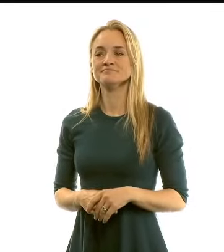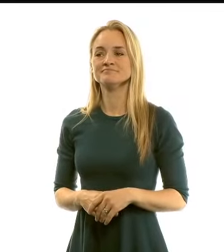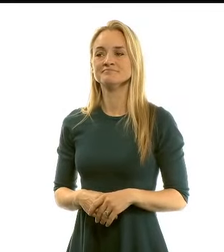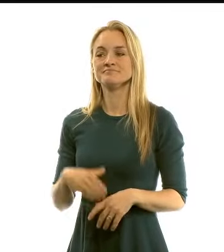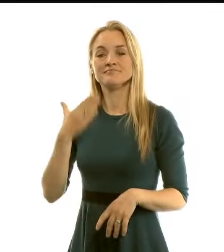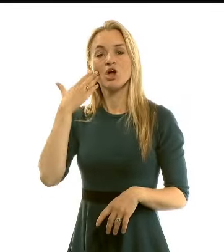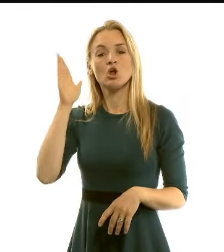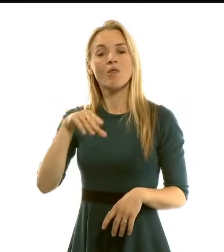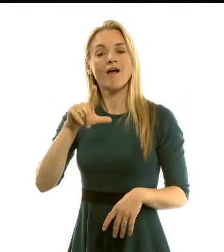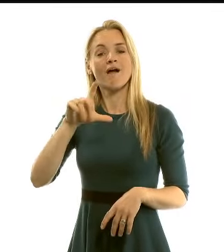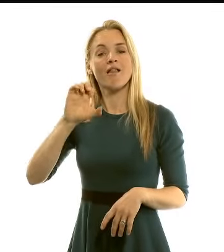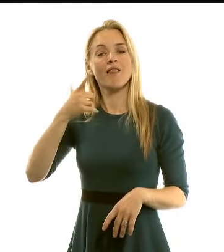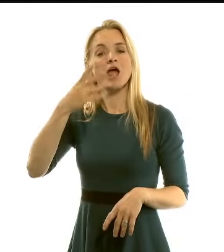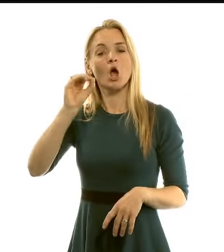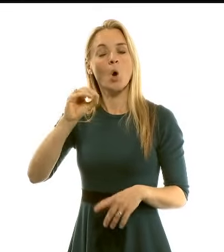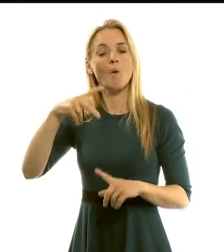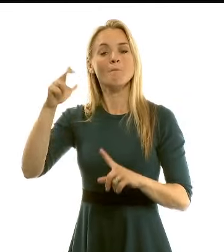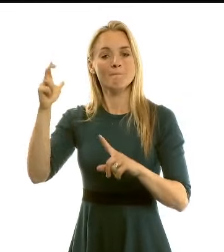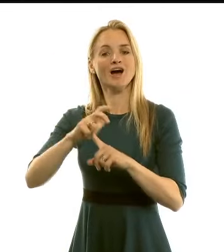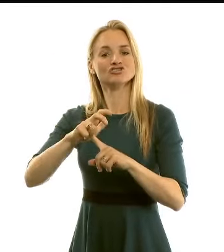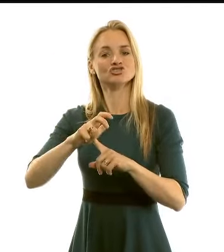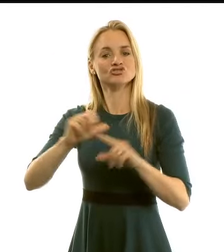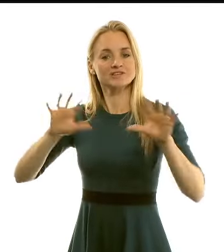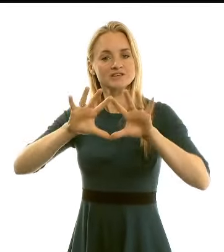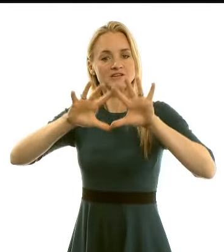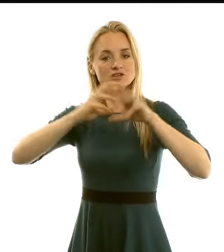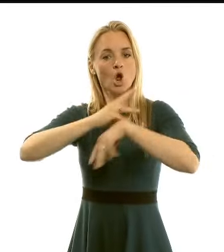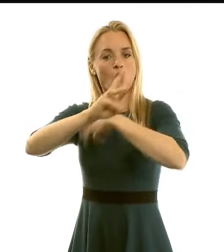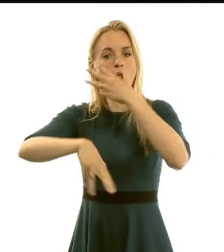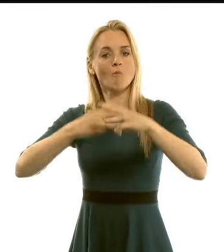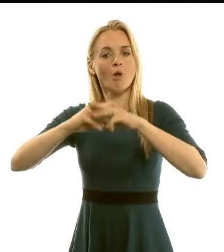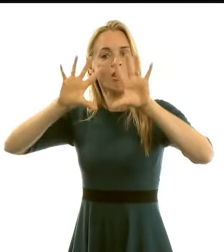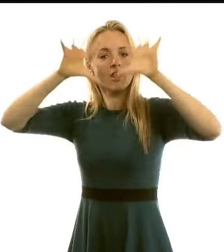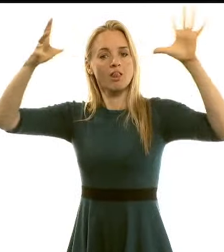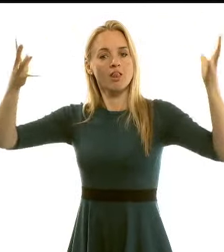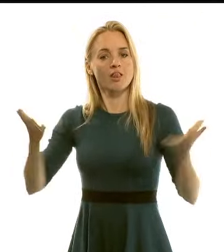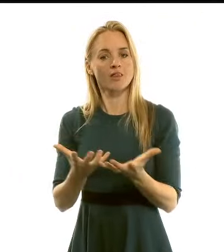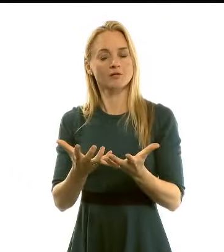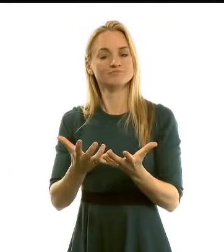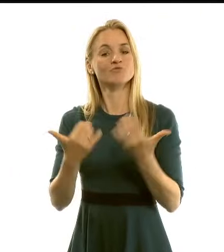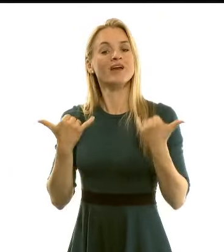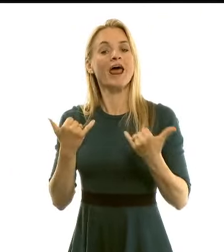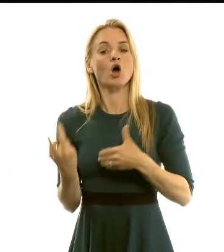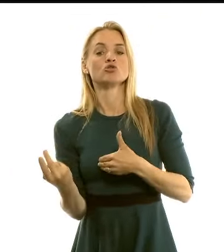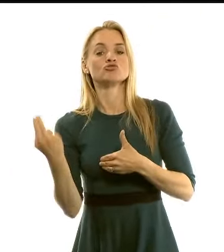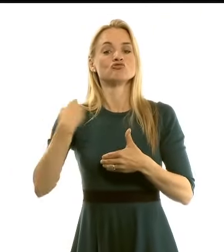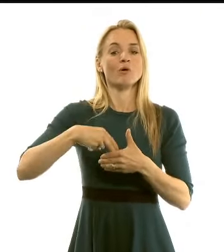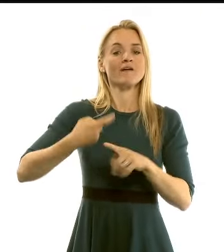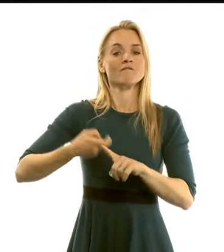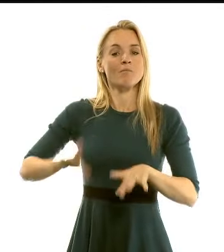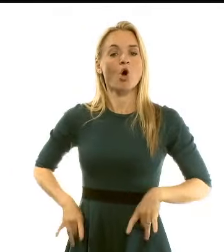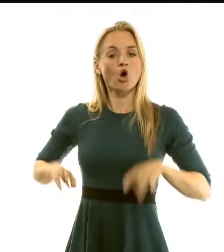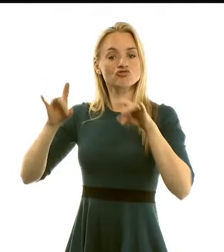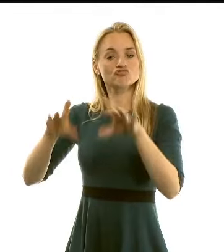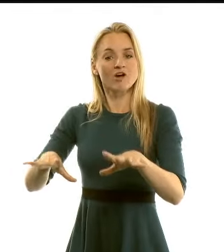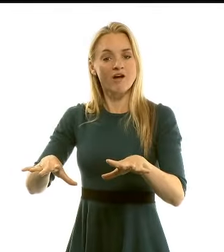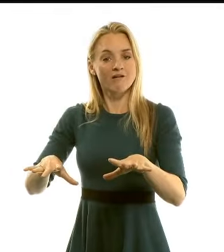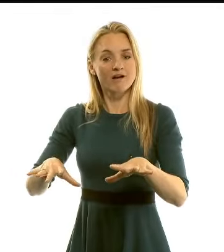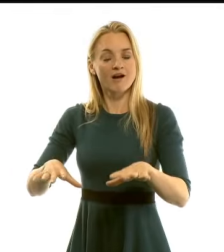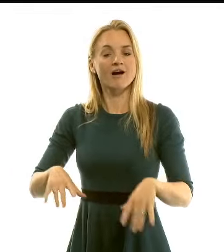global phenomenon. And joining us from LEGO Masters Australia, the brick man himself, Ryan McNaught, and from LEGO Masters China, the fabulous